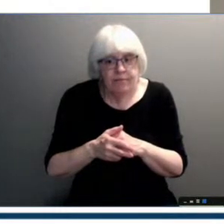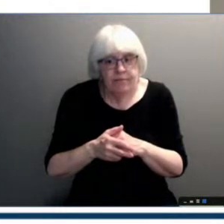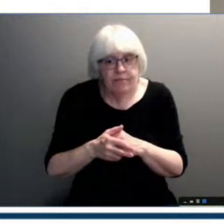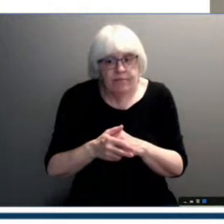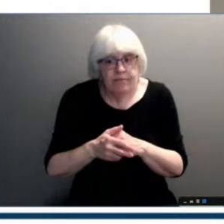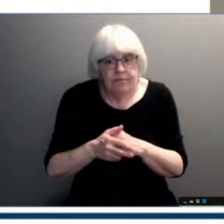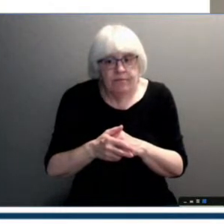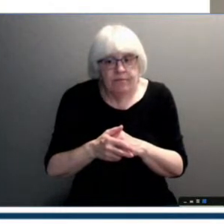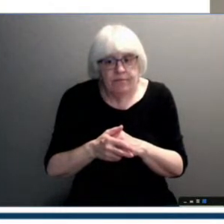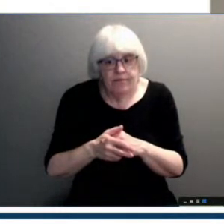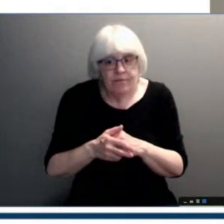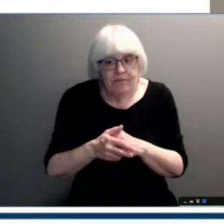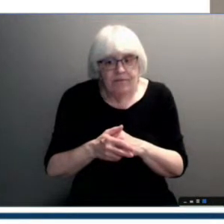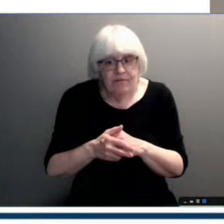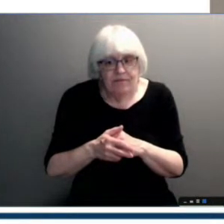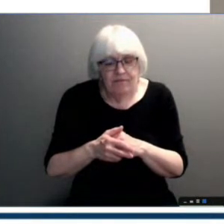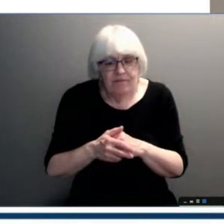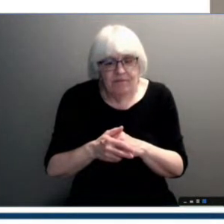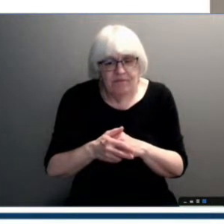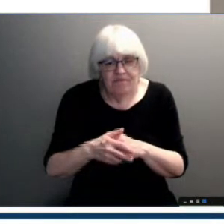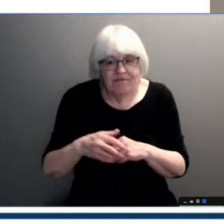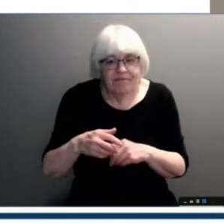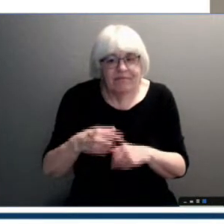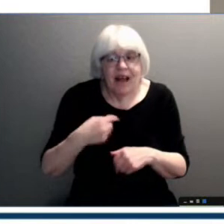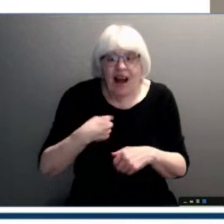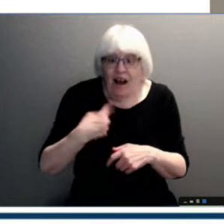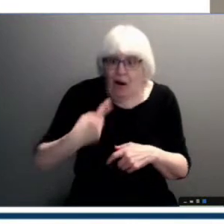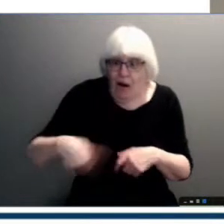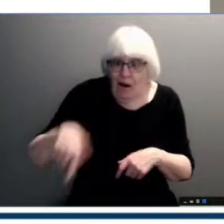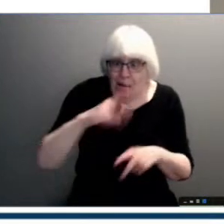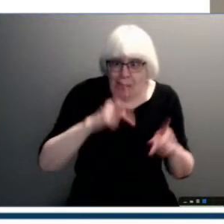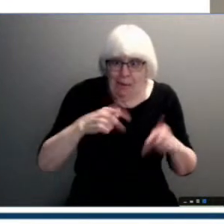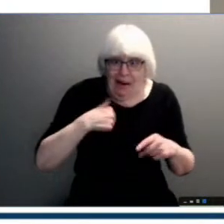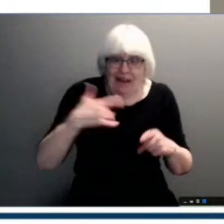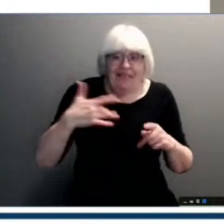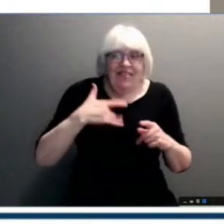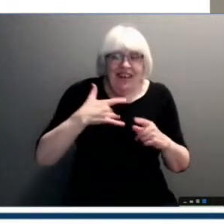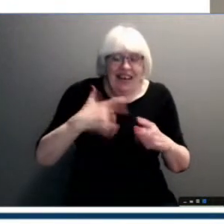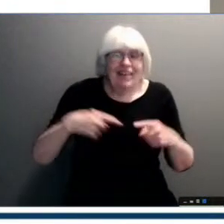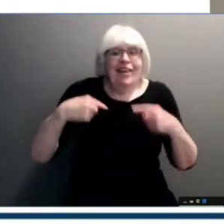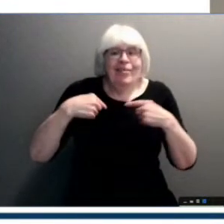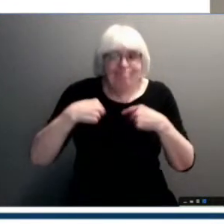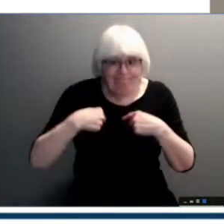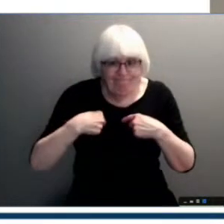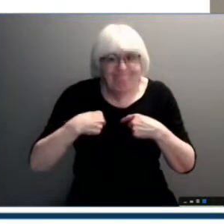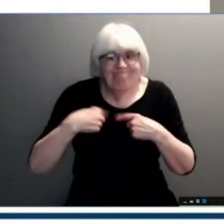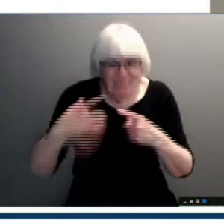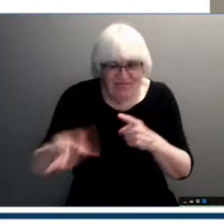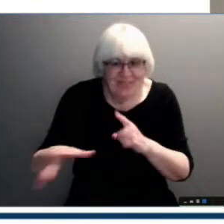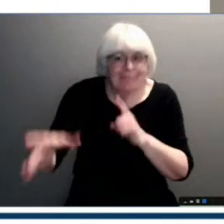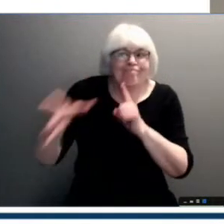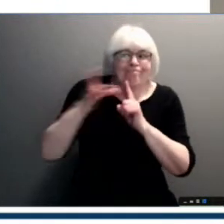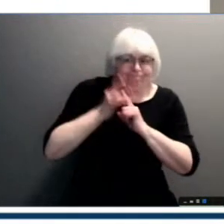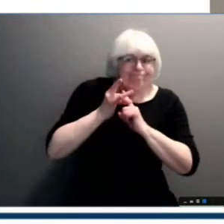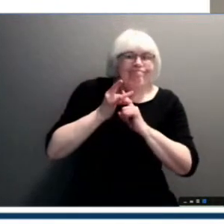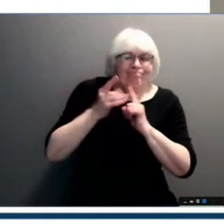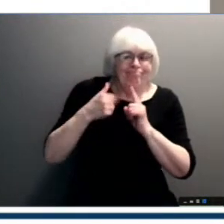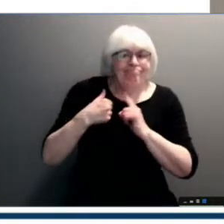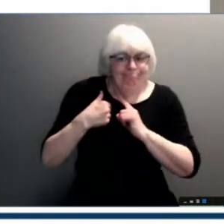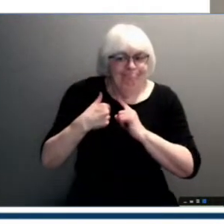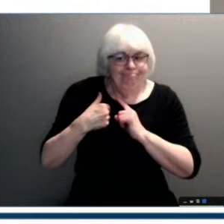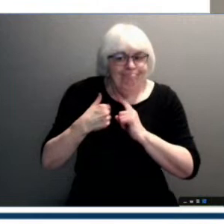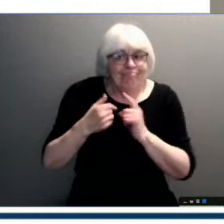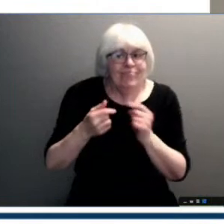high likelihood that they might have been exposed. If you're out and about, if you're in close contact with, especially indoors